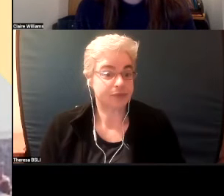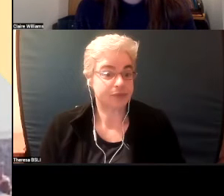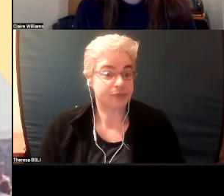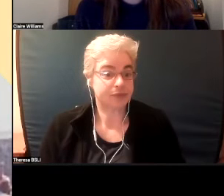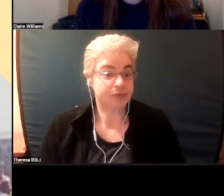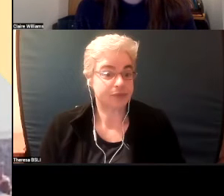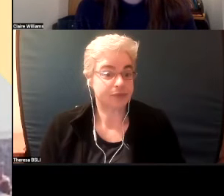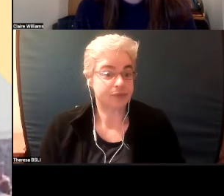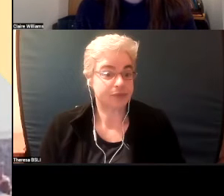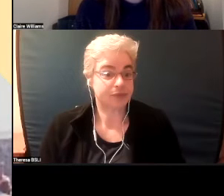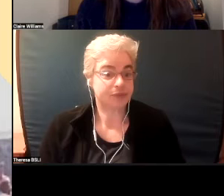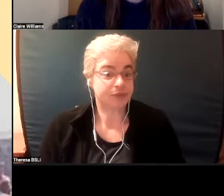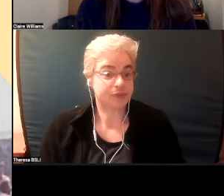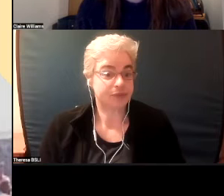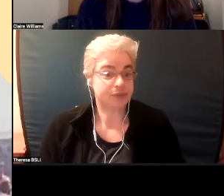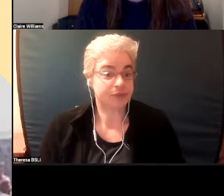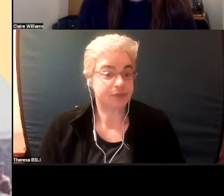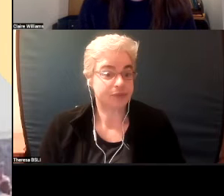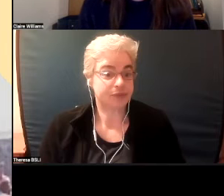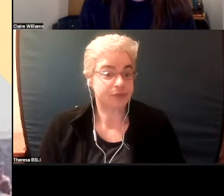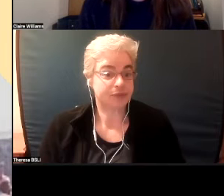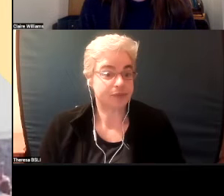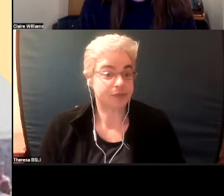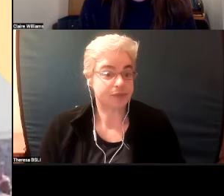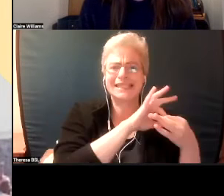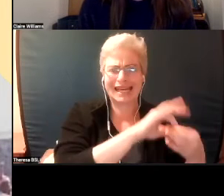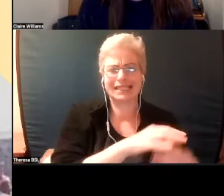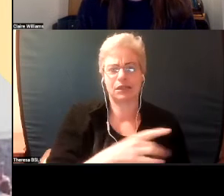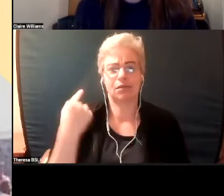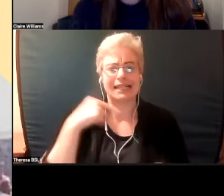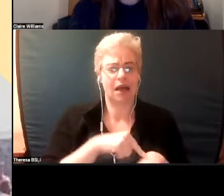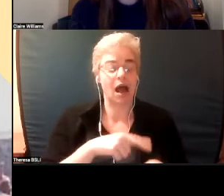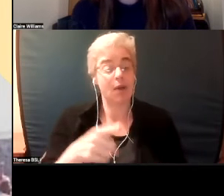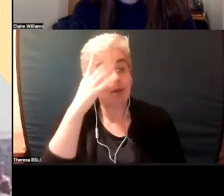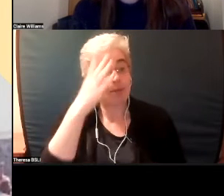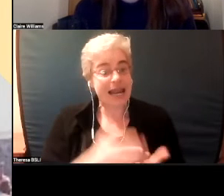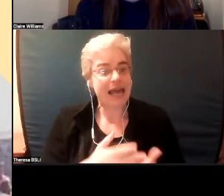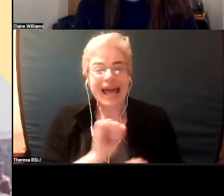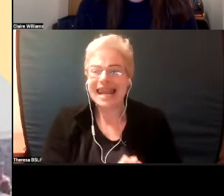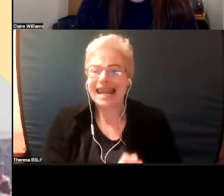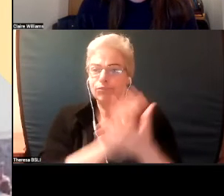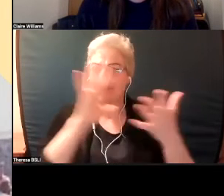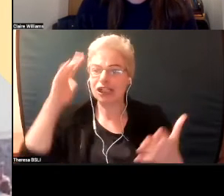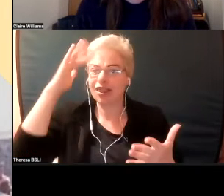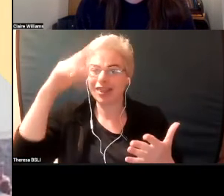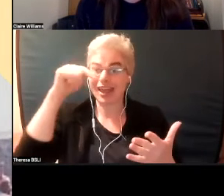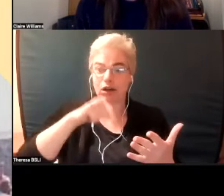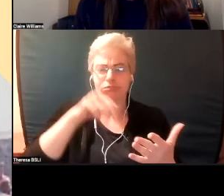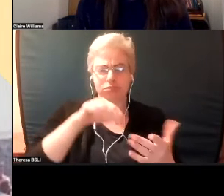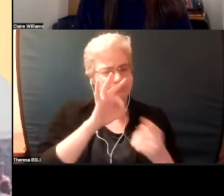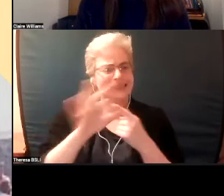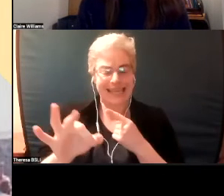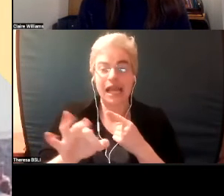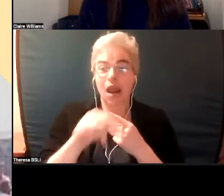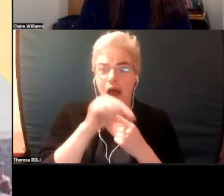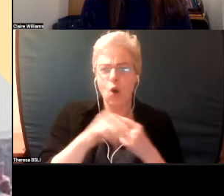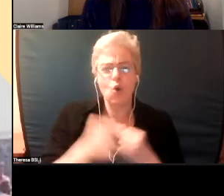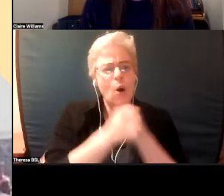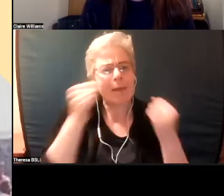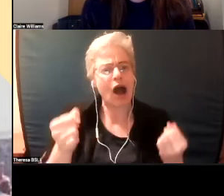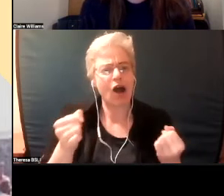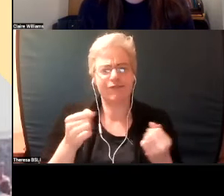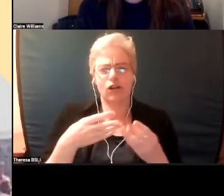Polish church was quite associated with. I believe that liberation theology in particular is a powerful resource